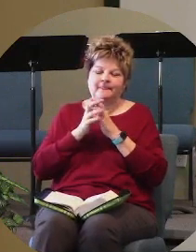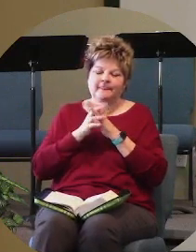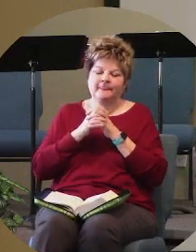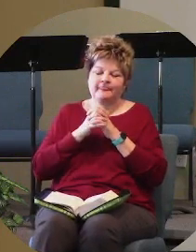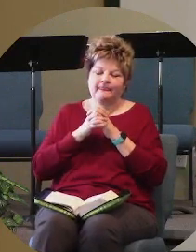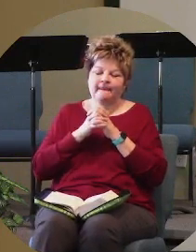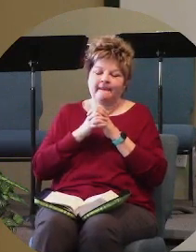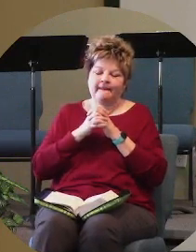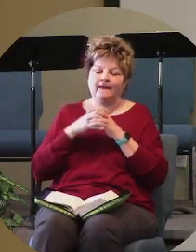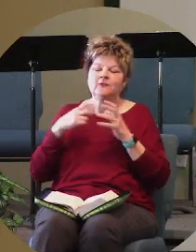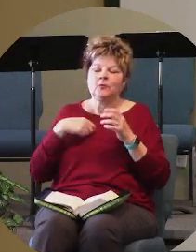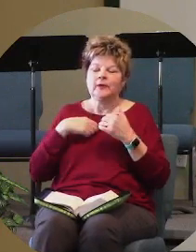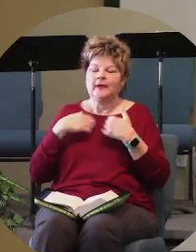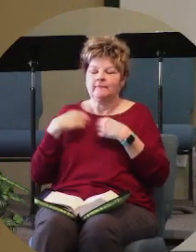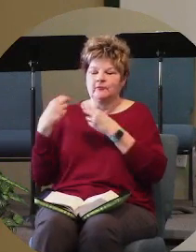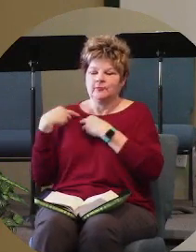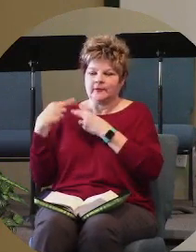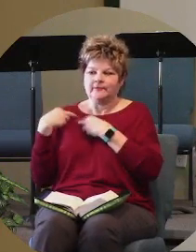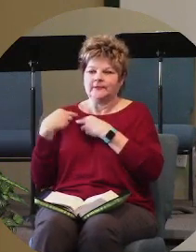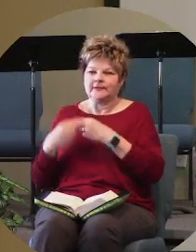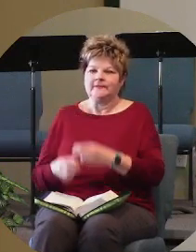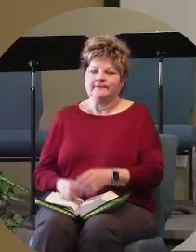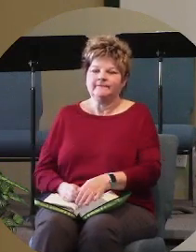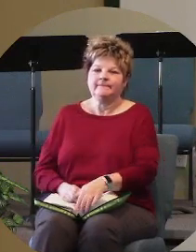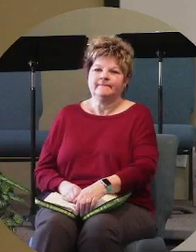So we have a responsibility